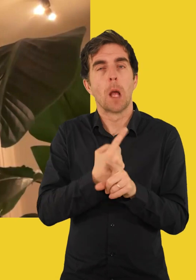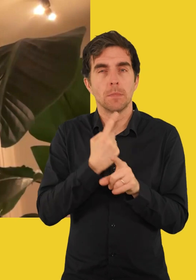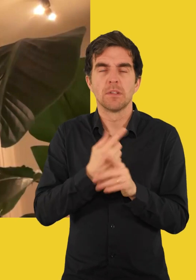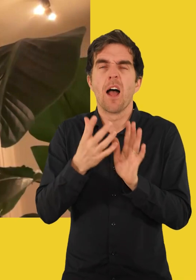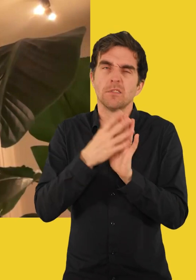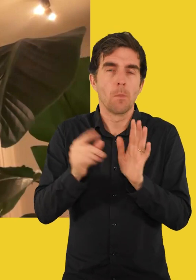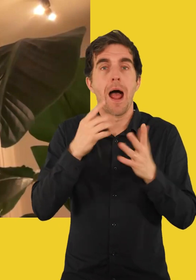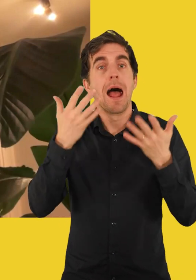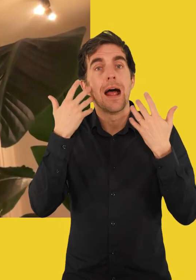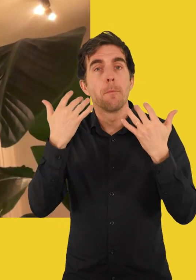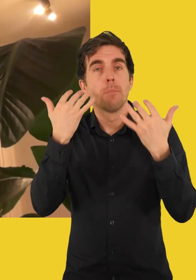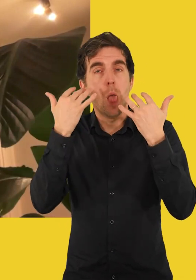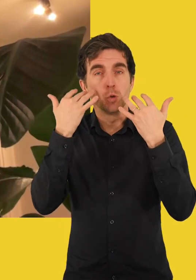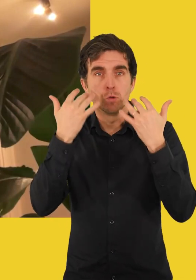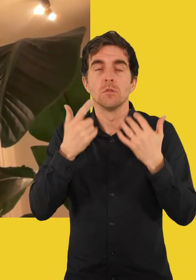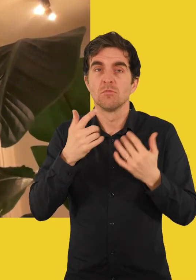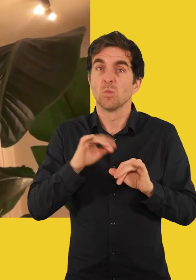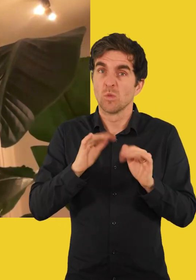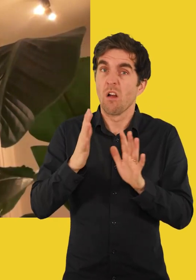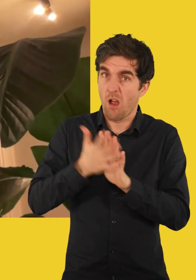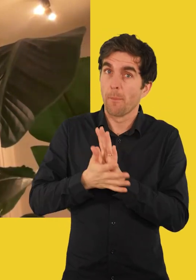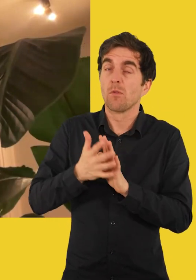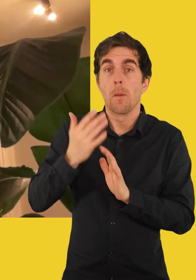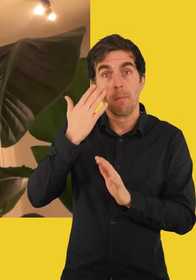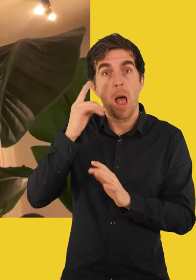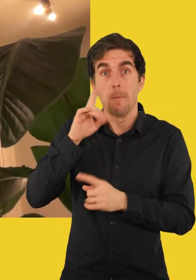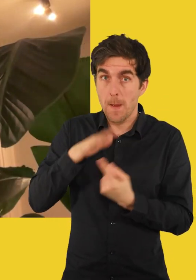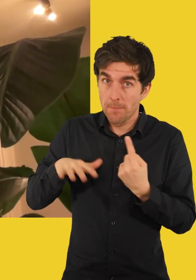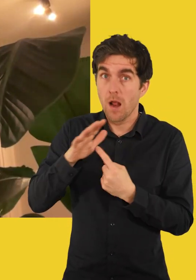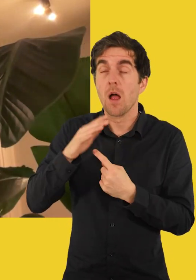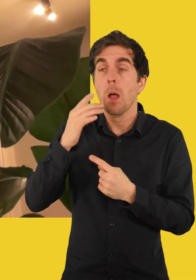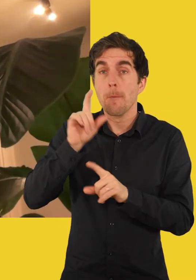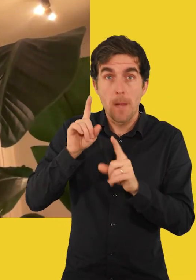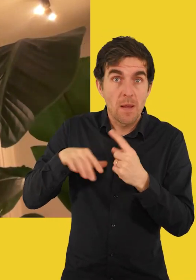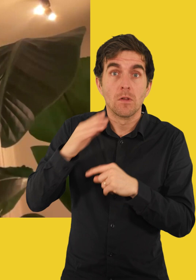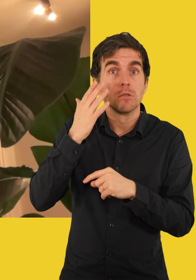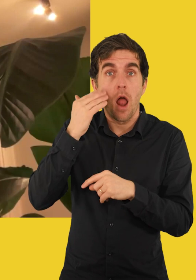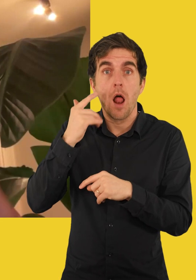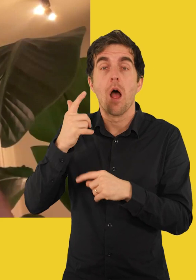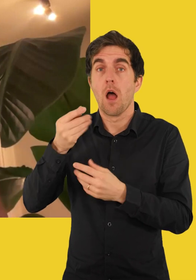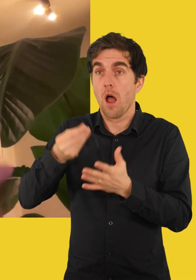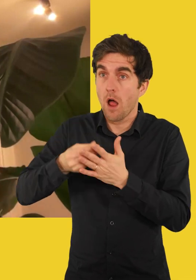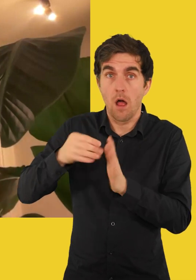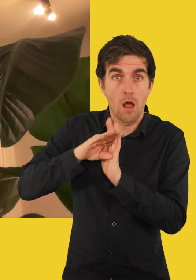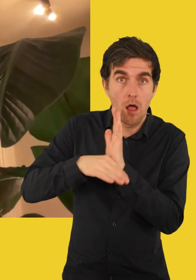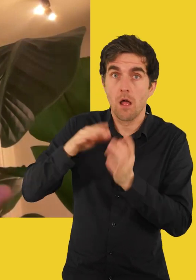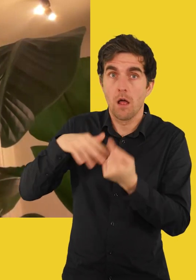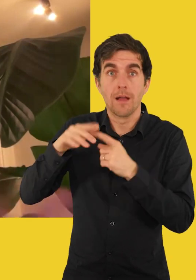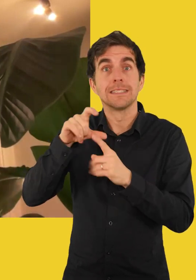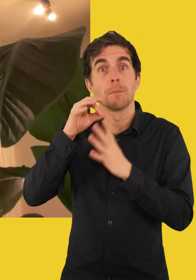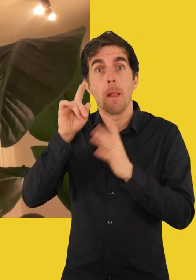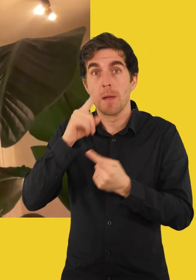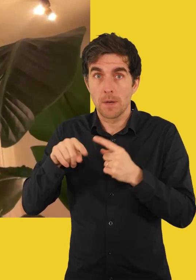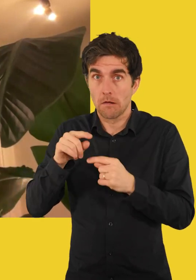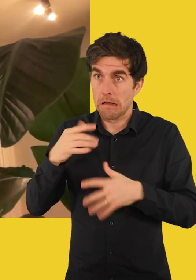of air pollution disproportionately harming Black people, people of color, and socioeconomically disadvantaged people. Disabled people